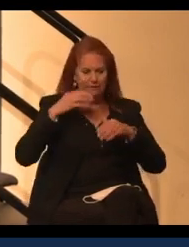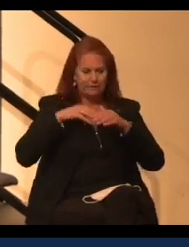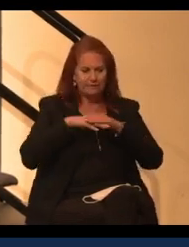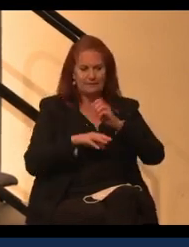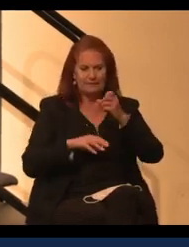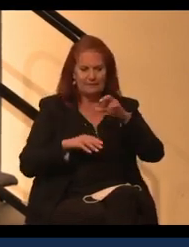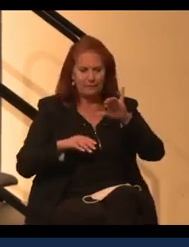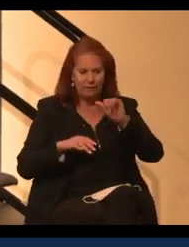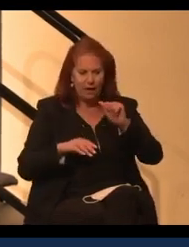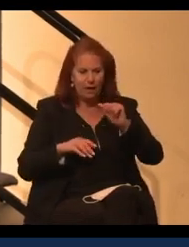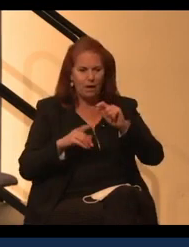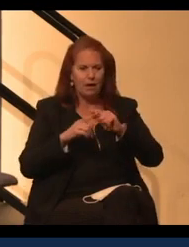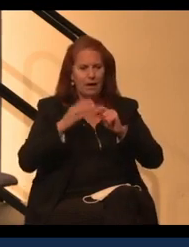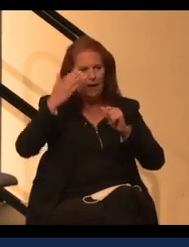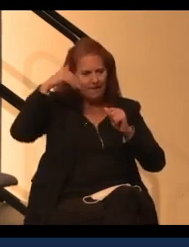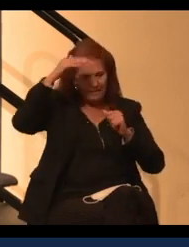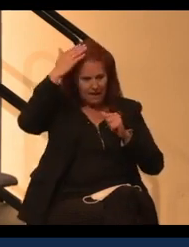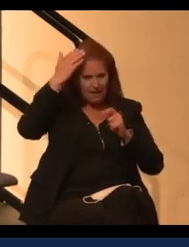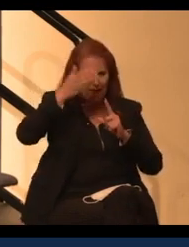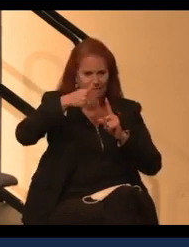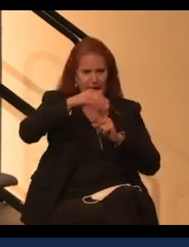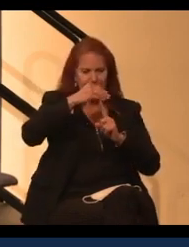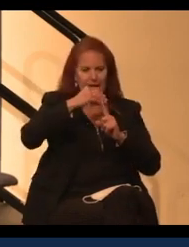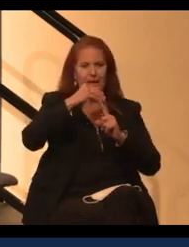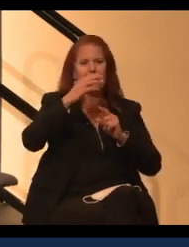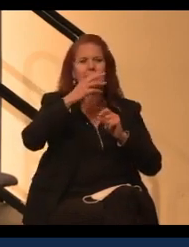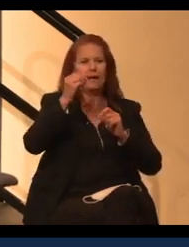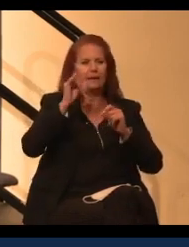and Afghanistan and parts within that region.